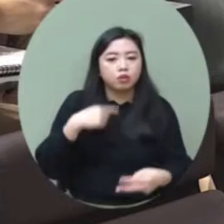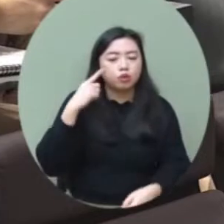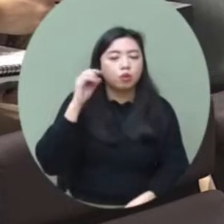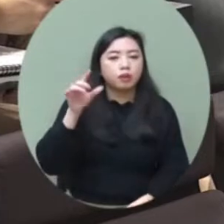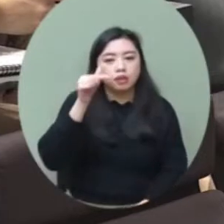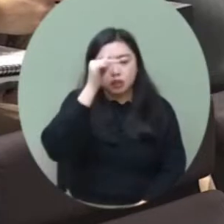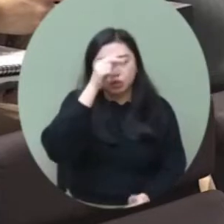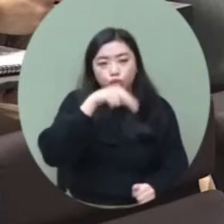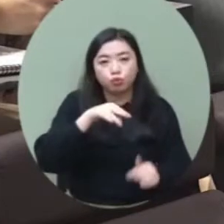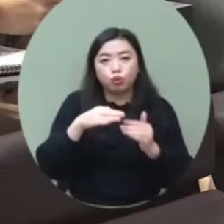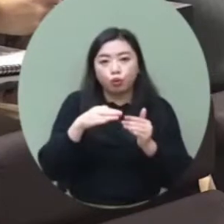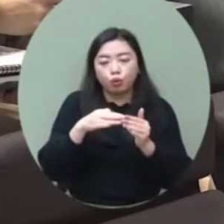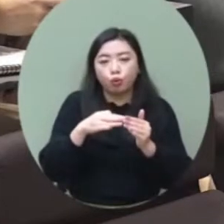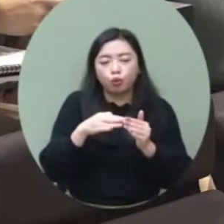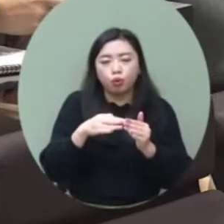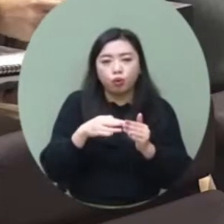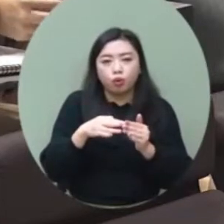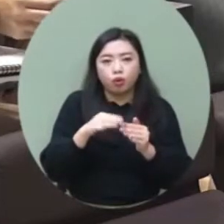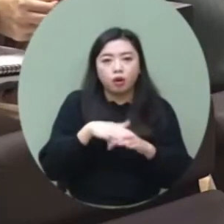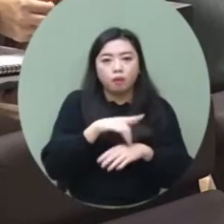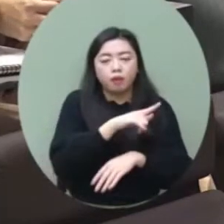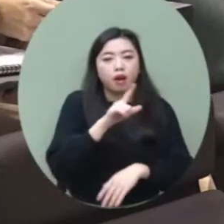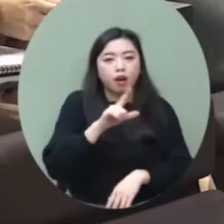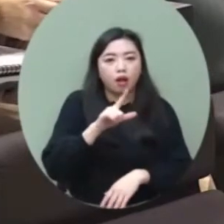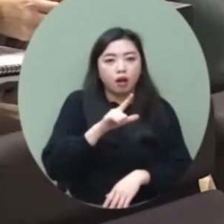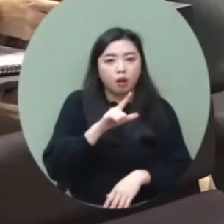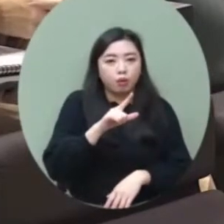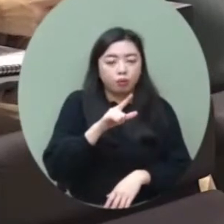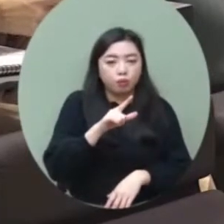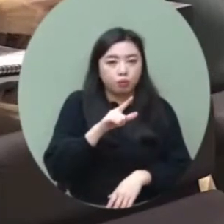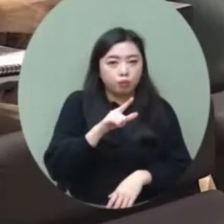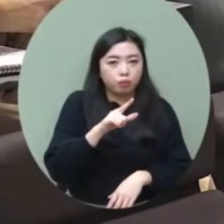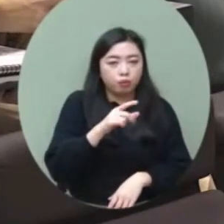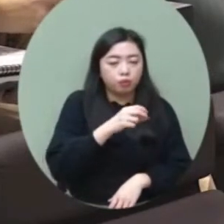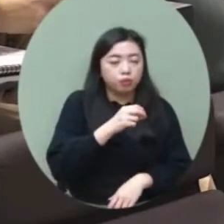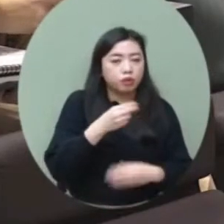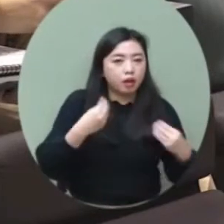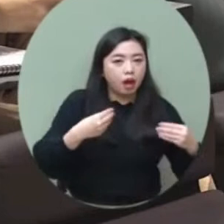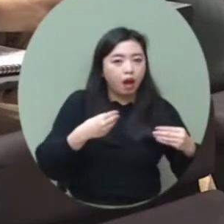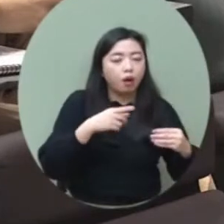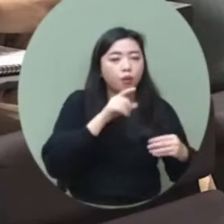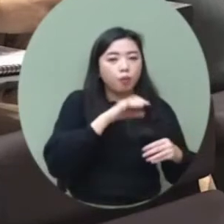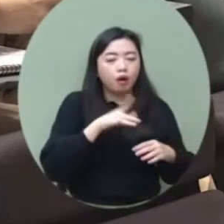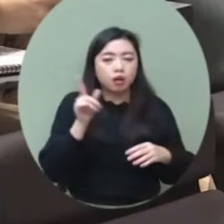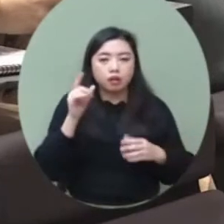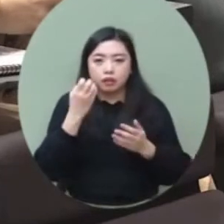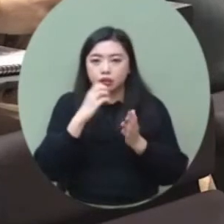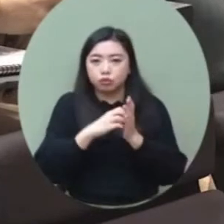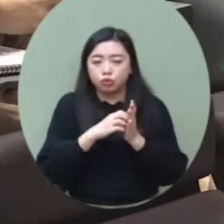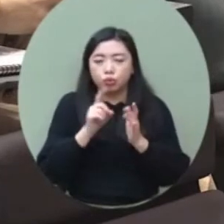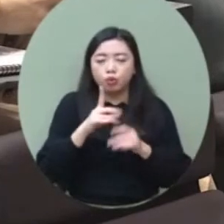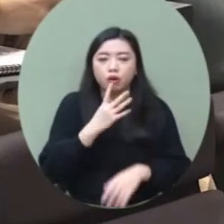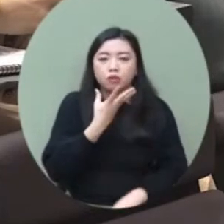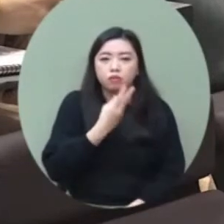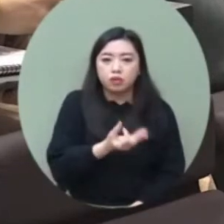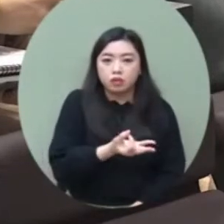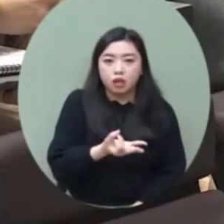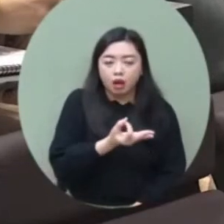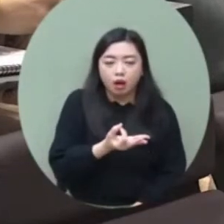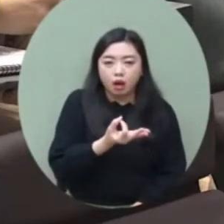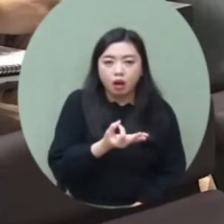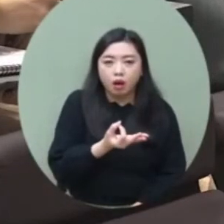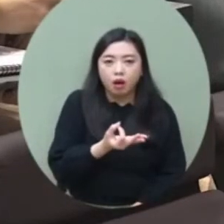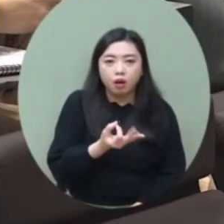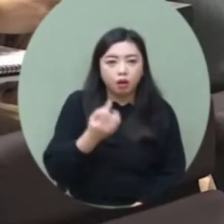sent to isolation facilities? Now, a question for HA. Dr. Lau Yulong said on a radio program this